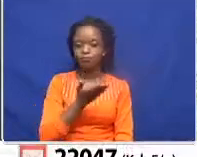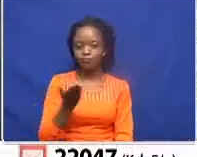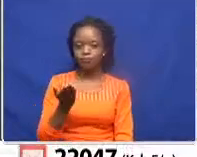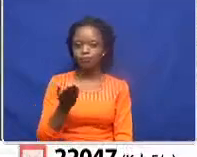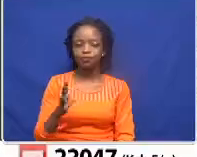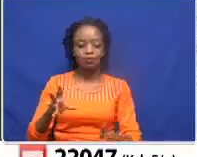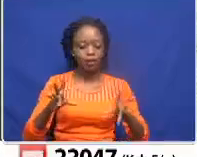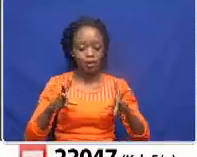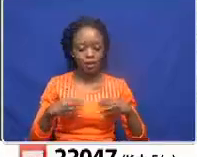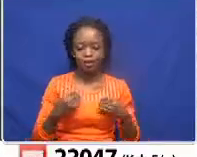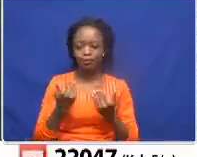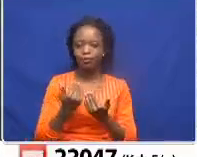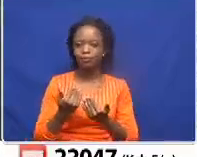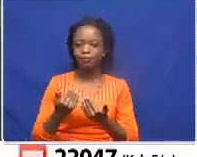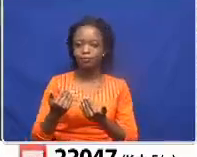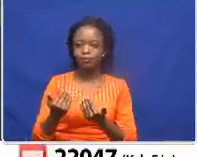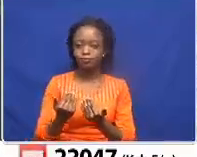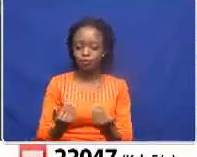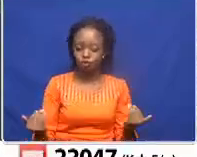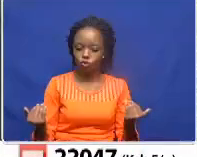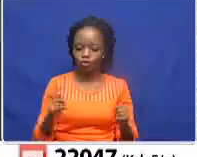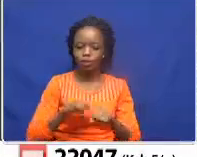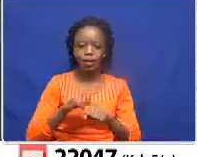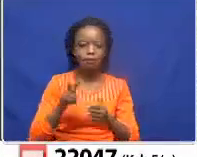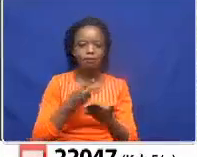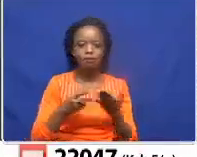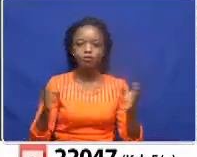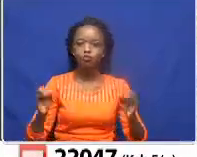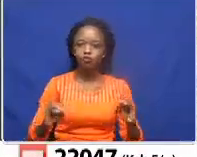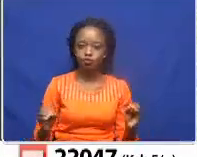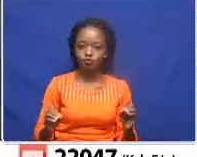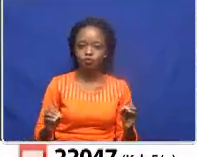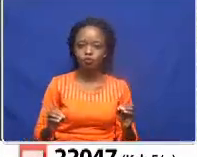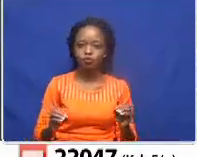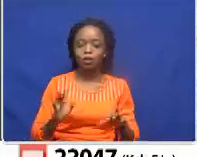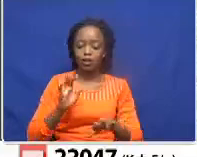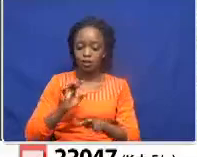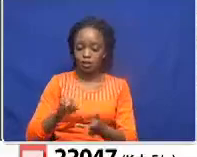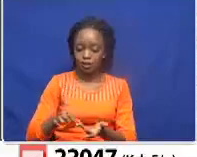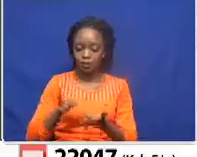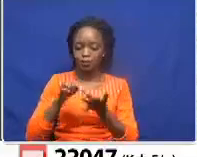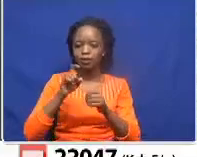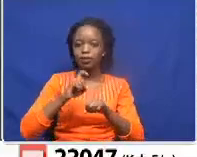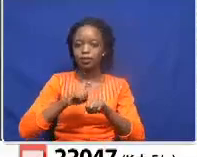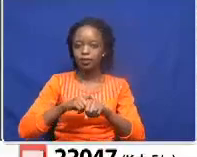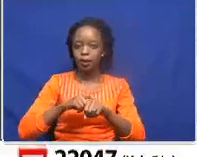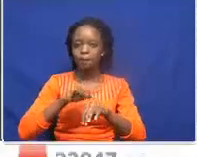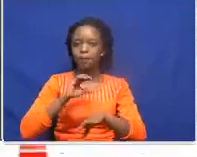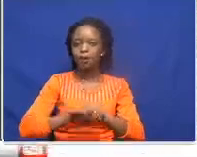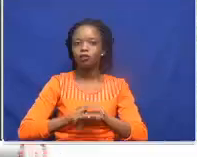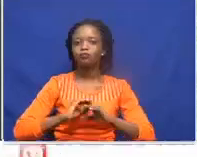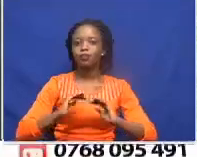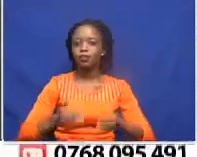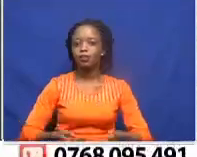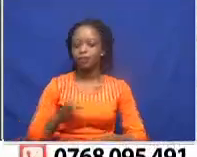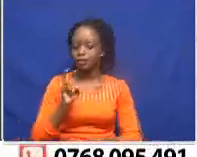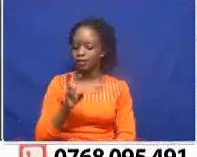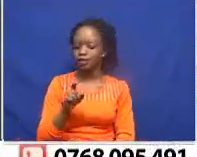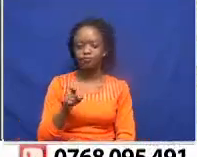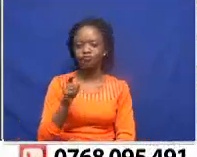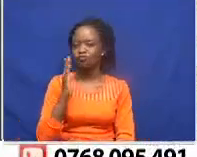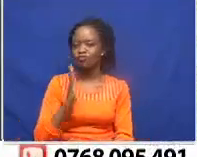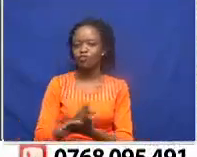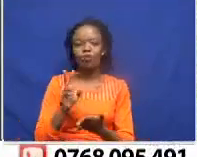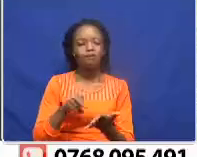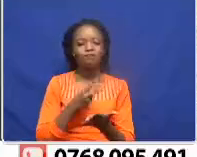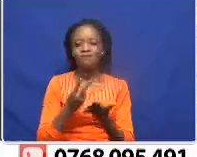accept their children when they fail, especially when they get pregnant. They take that as a failure,